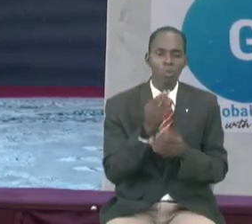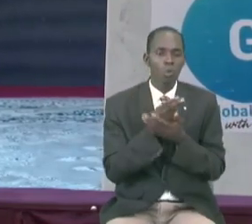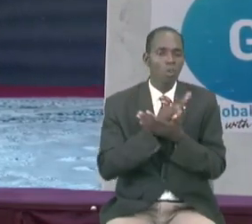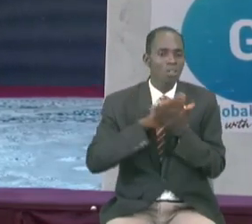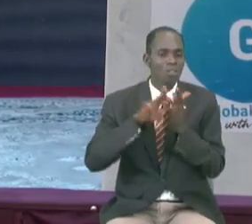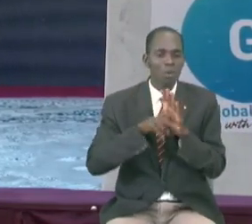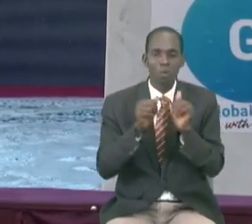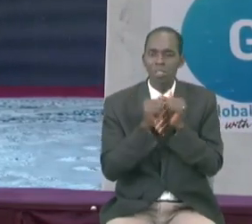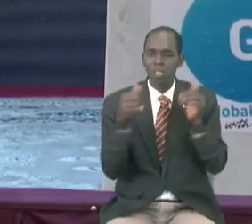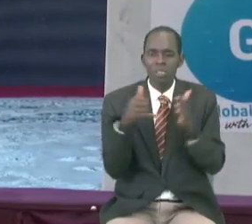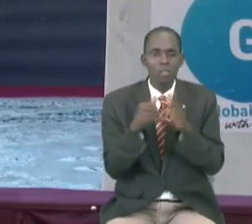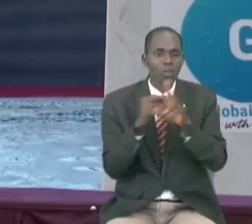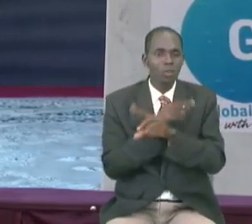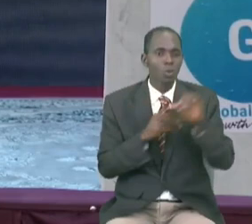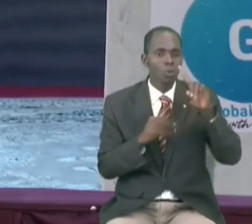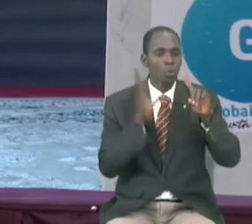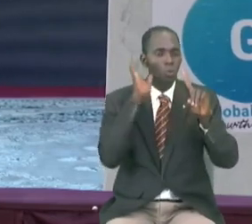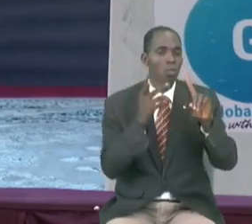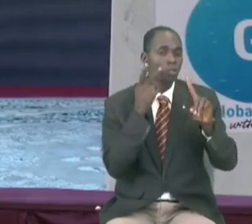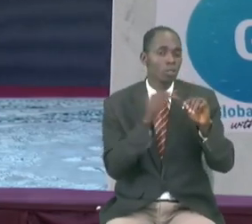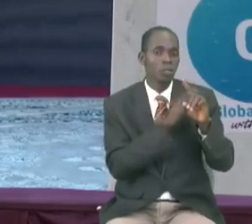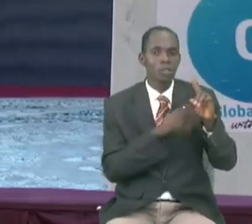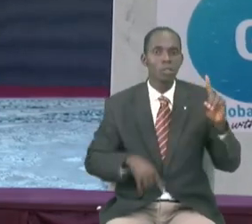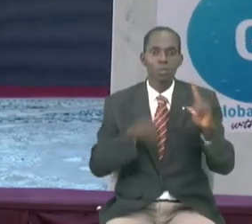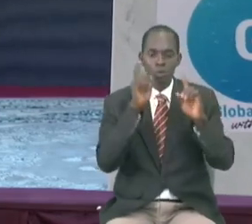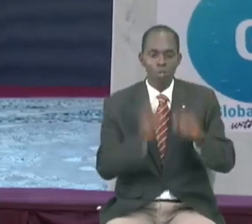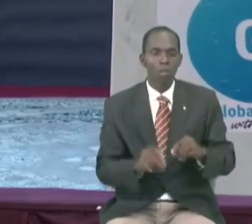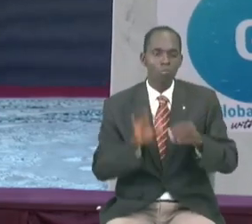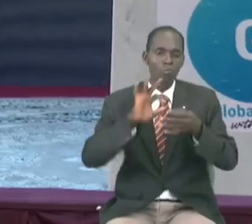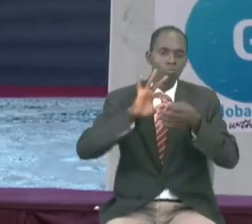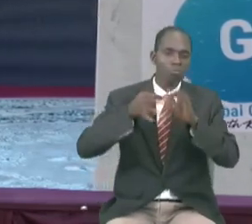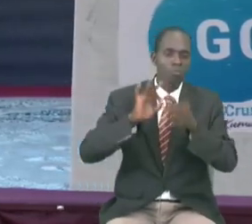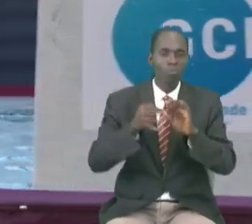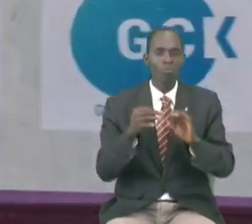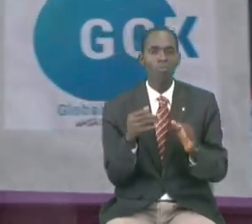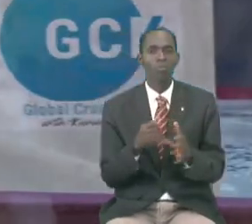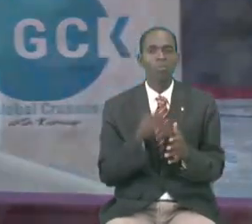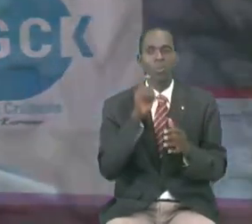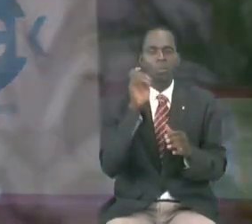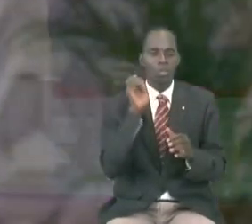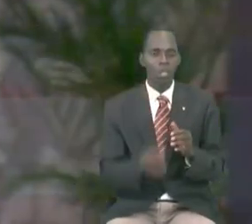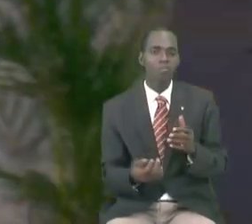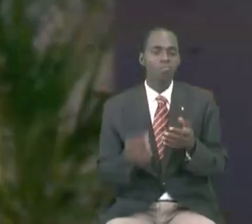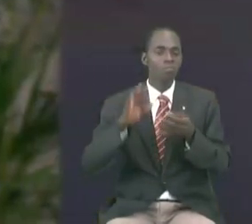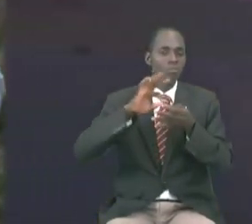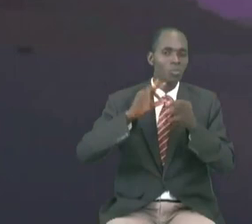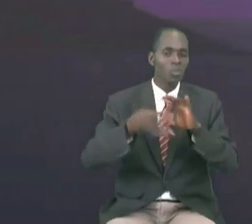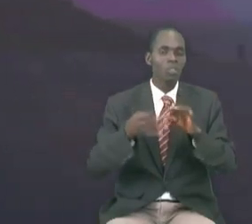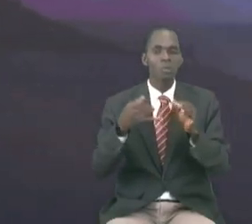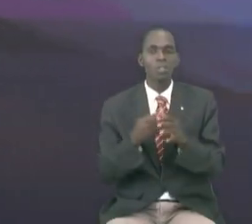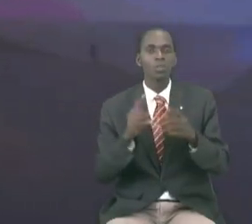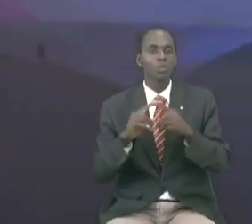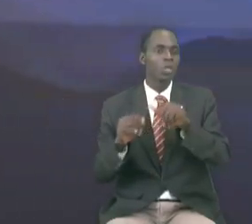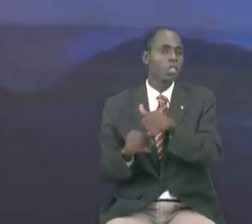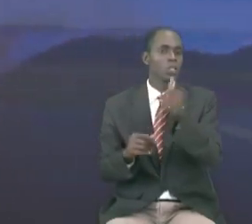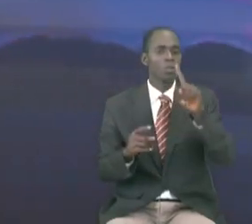to any other person on earth. But you yourself, you look at that pastor, that preacher, eyeball